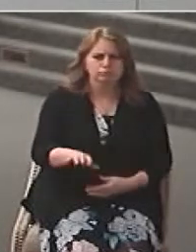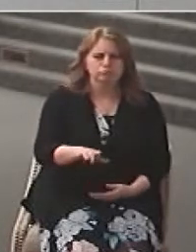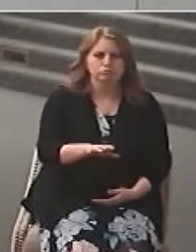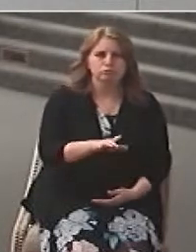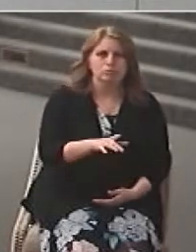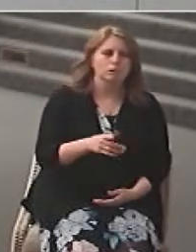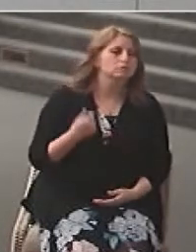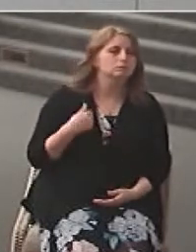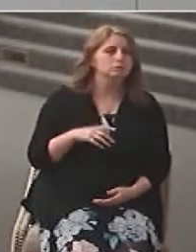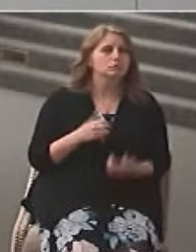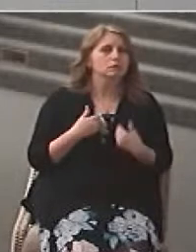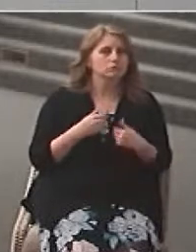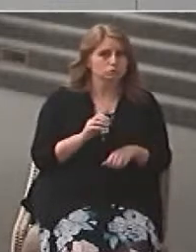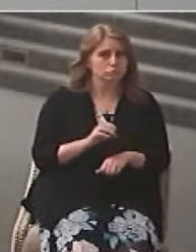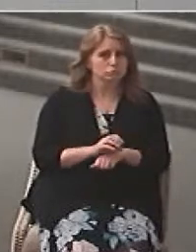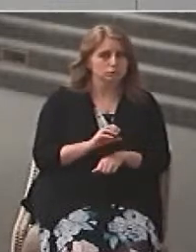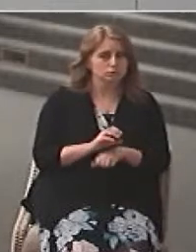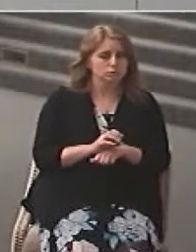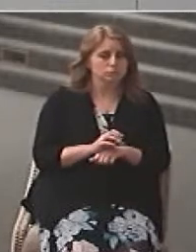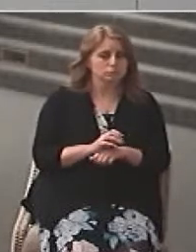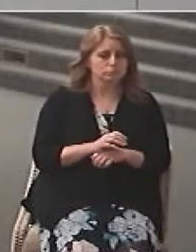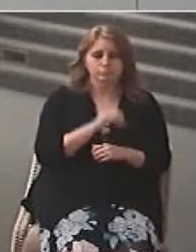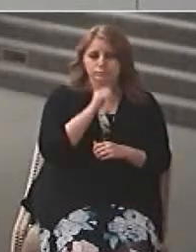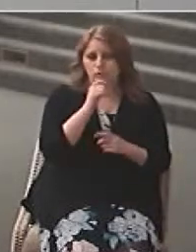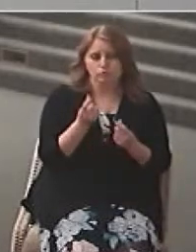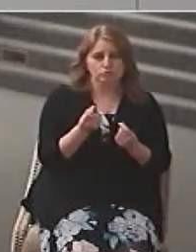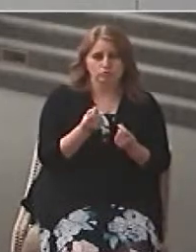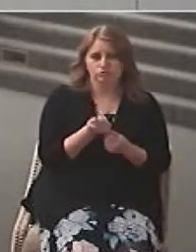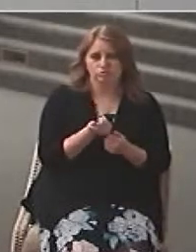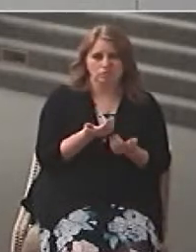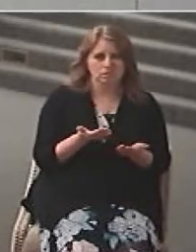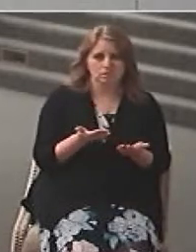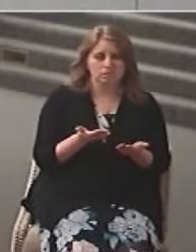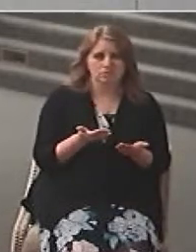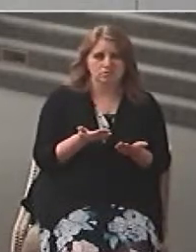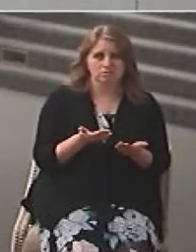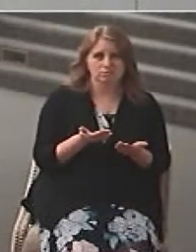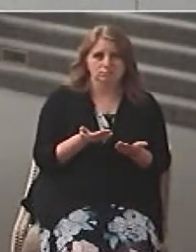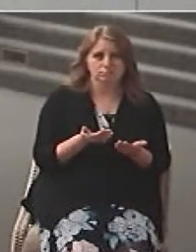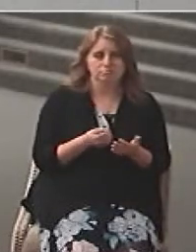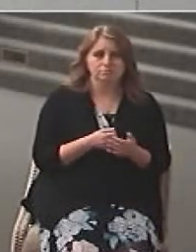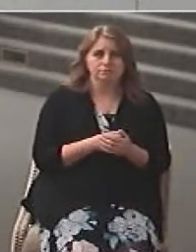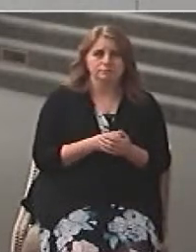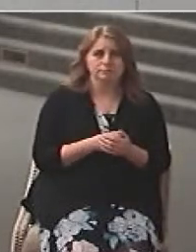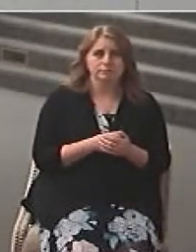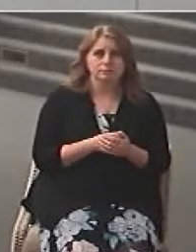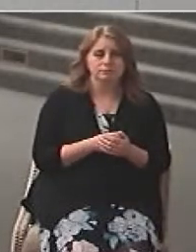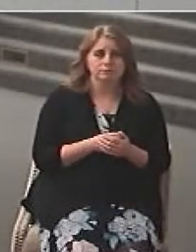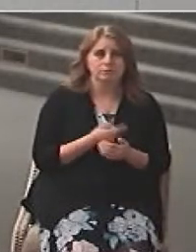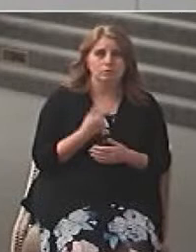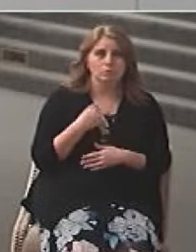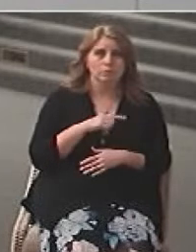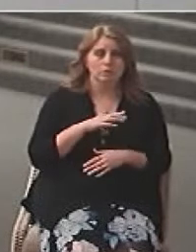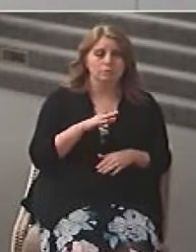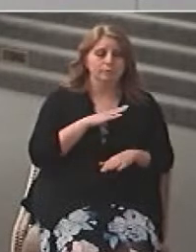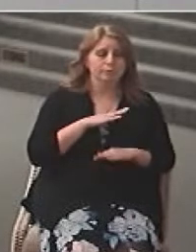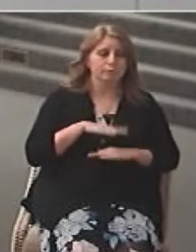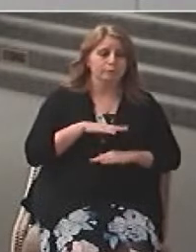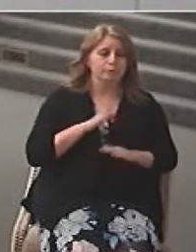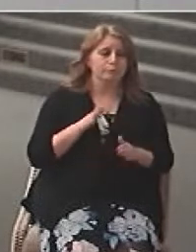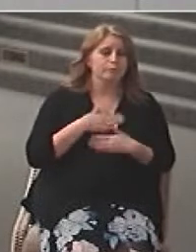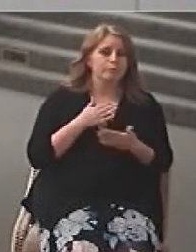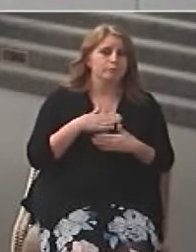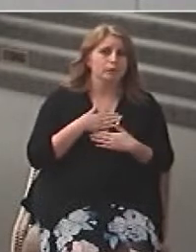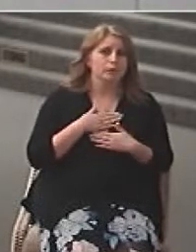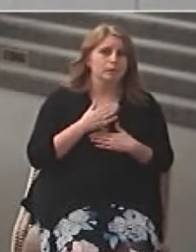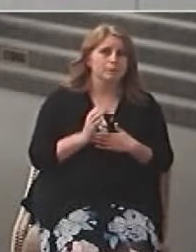we have churches that don't do anything about it. We're content and happy with just